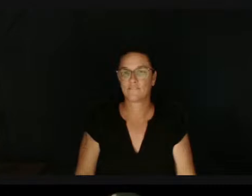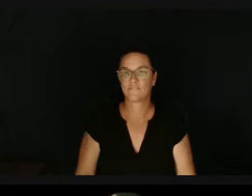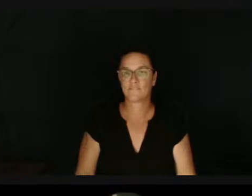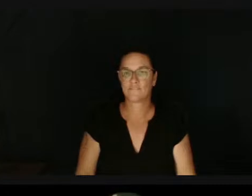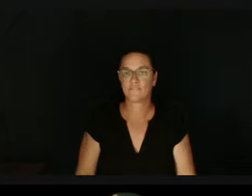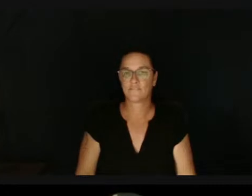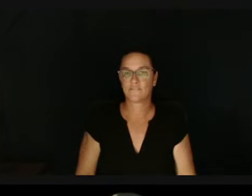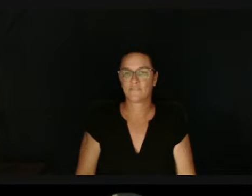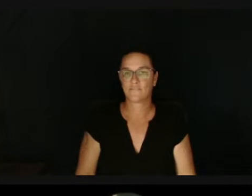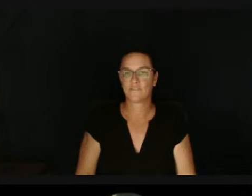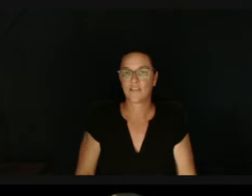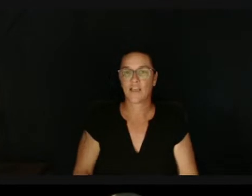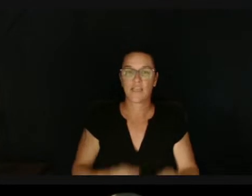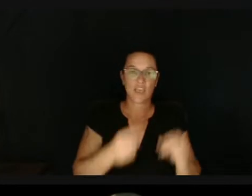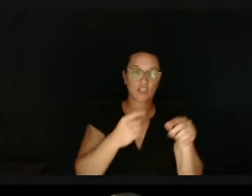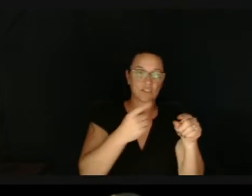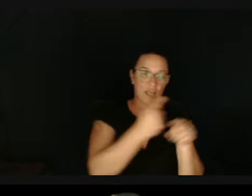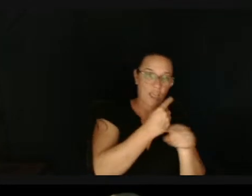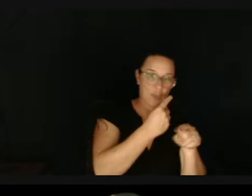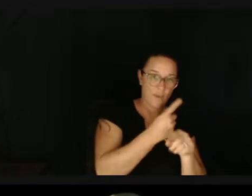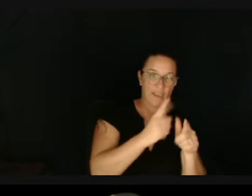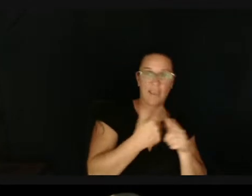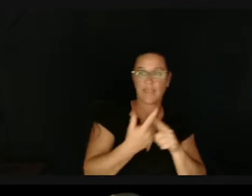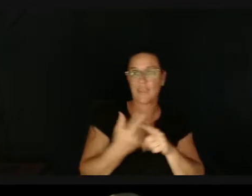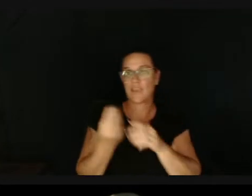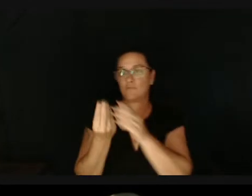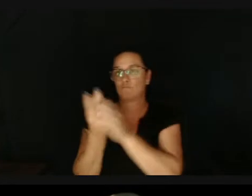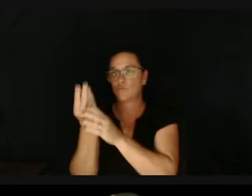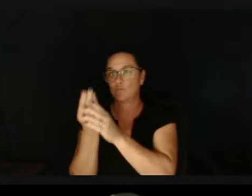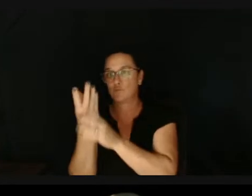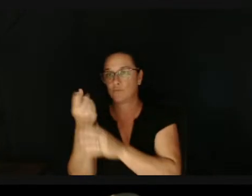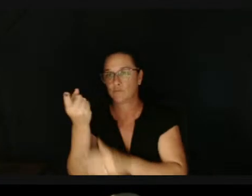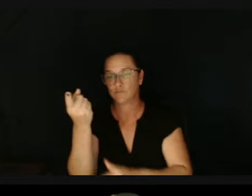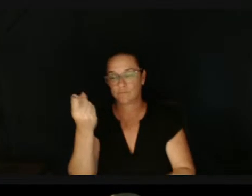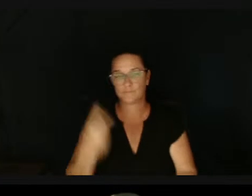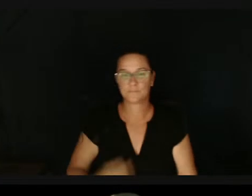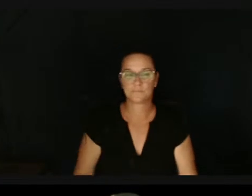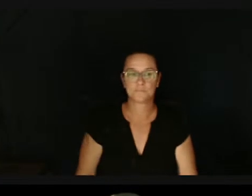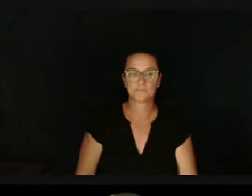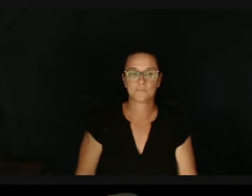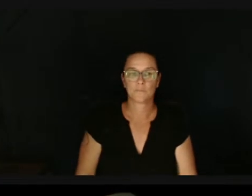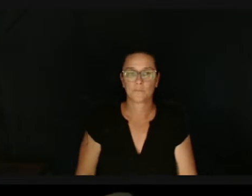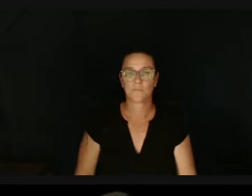There it is. There's a highway. There's the episode off the distance over there.